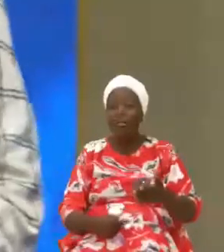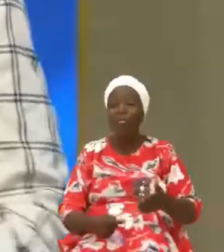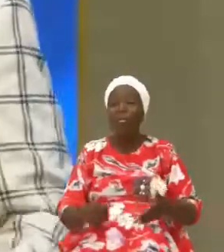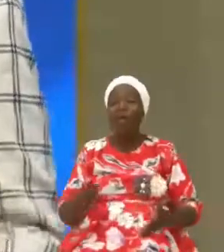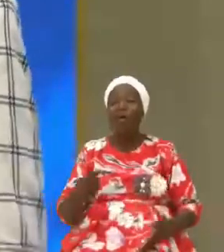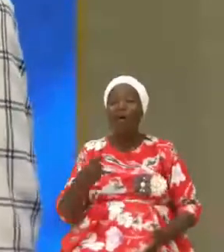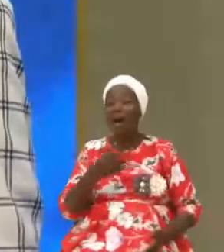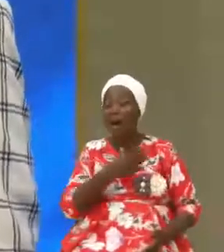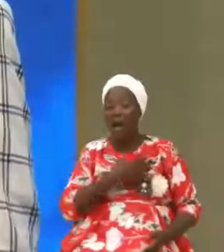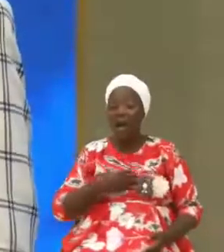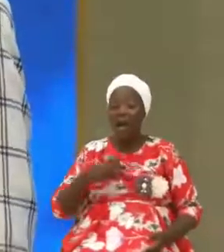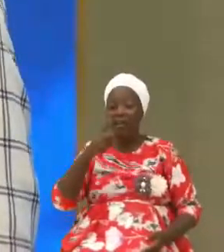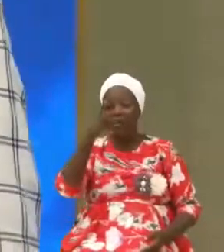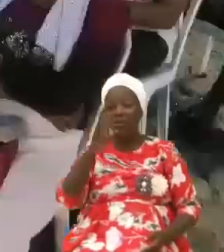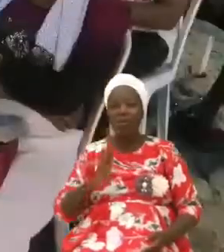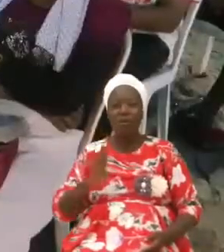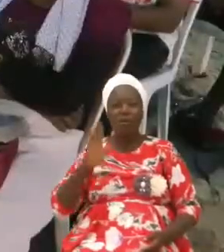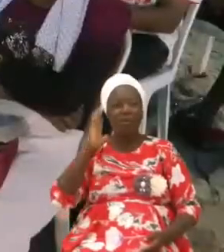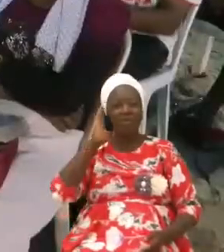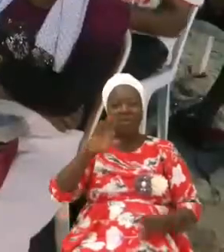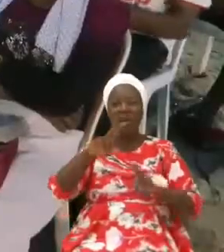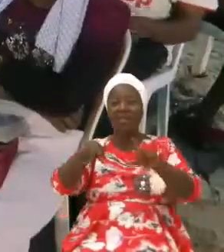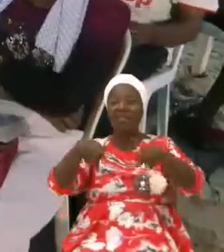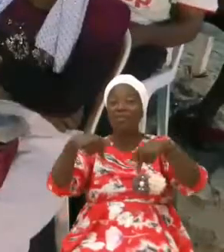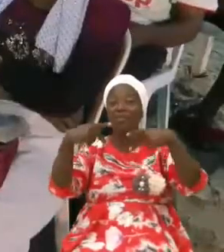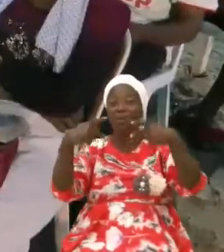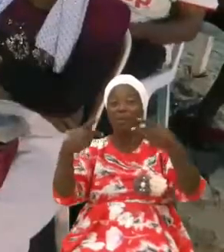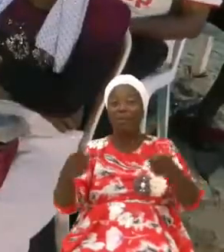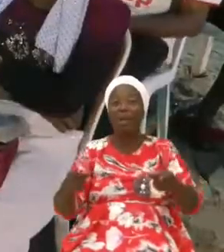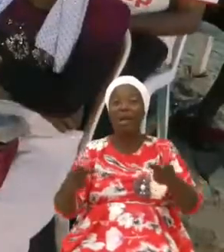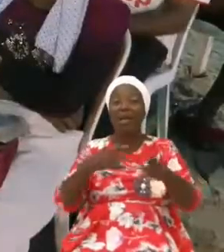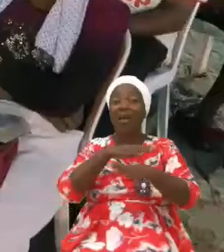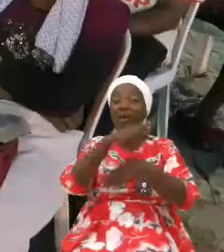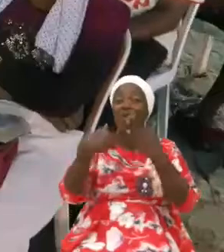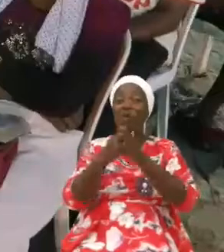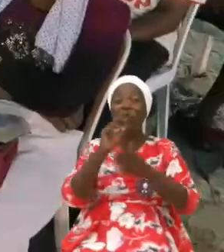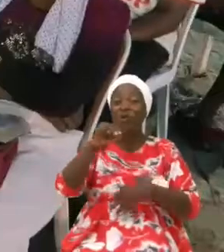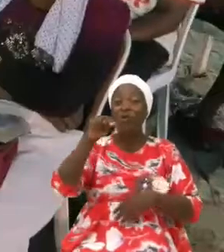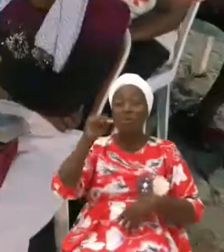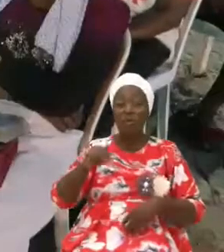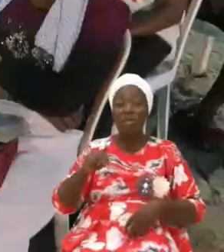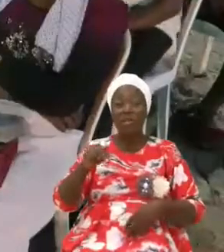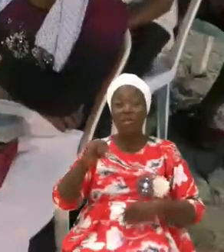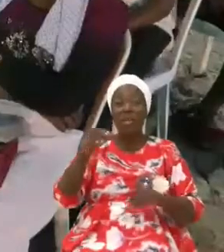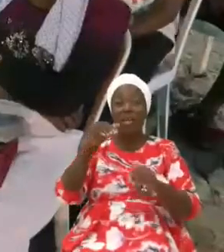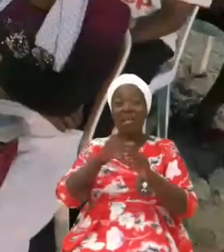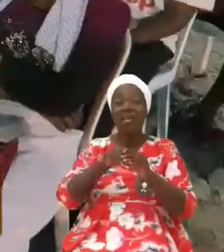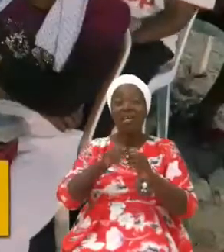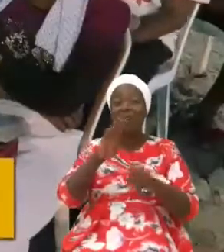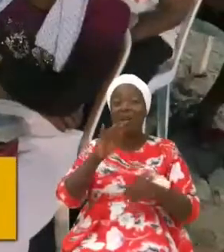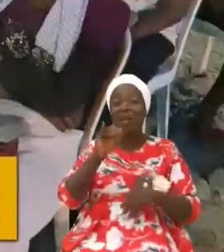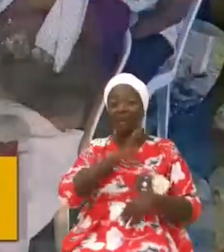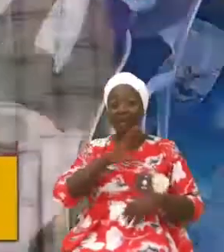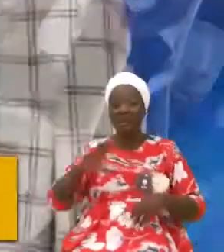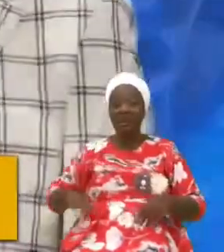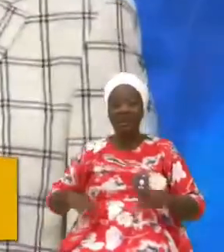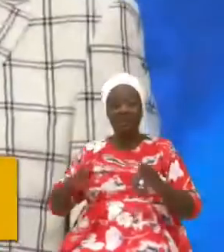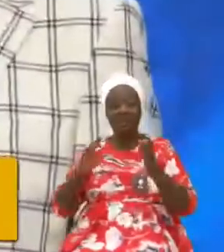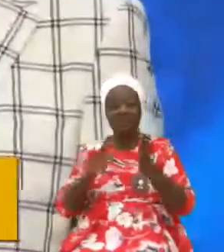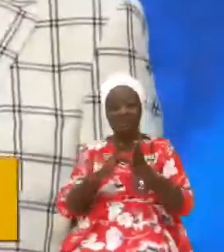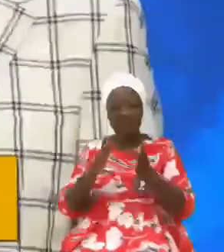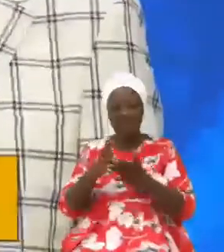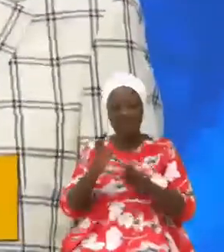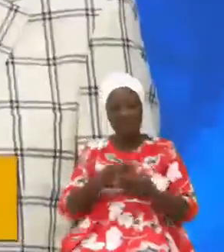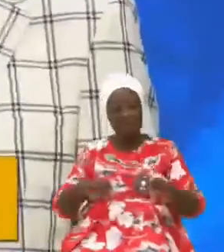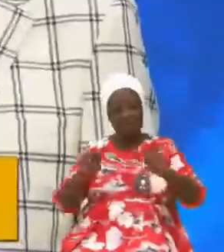Supernatural what? My God shall supply all your needs in